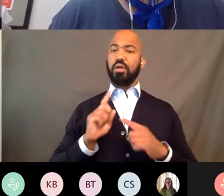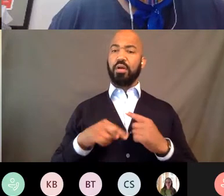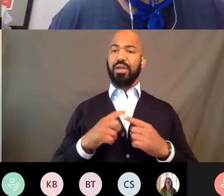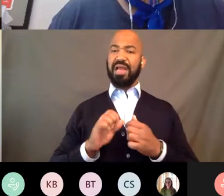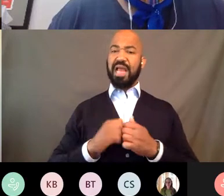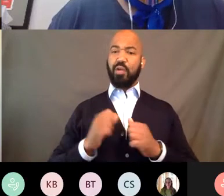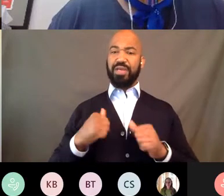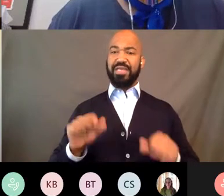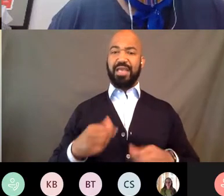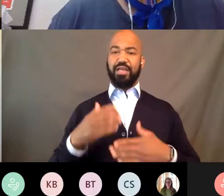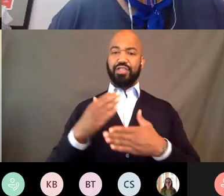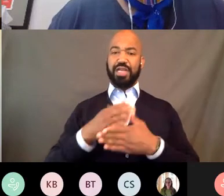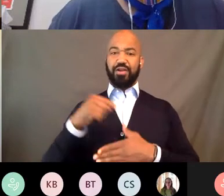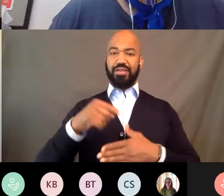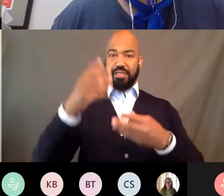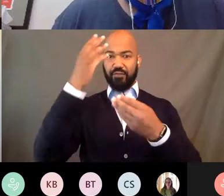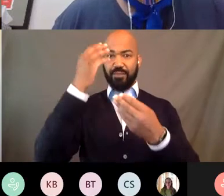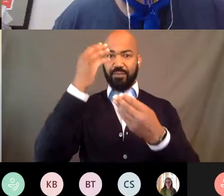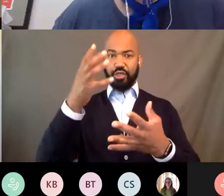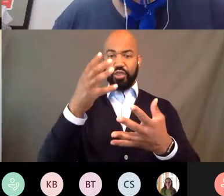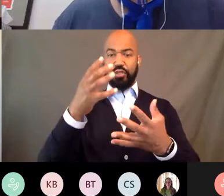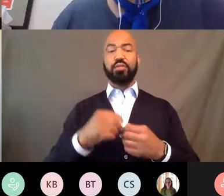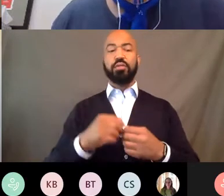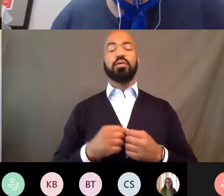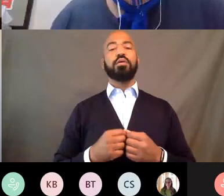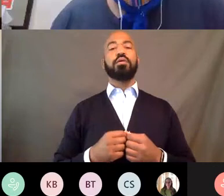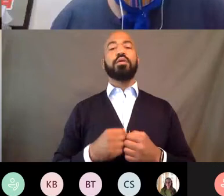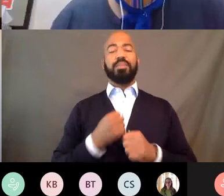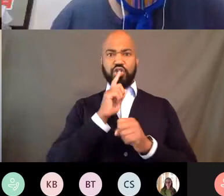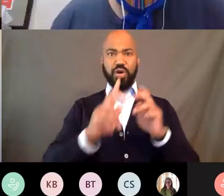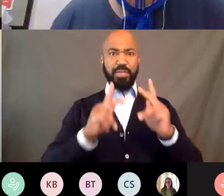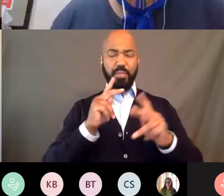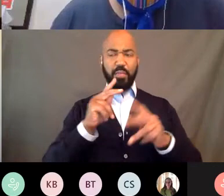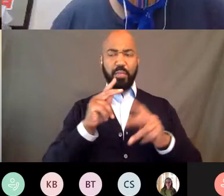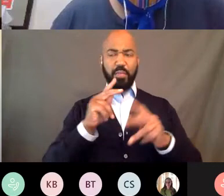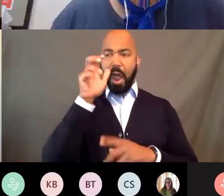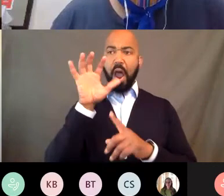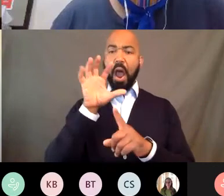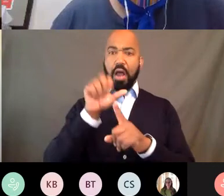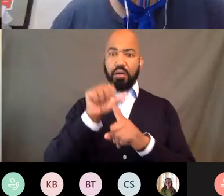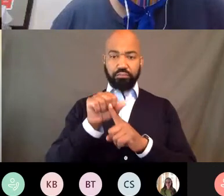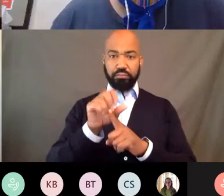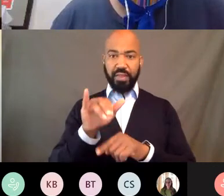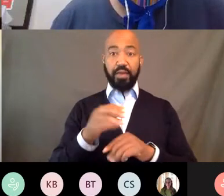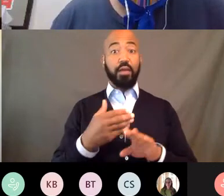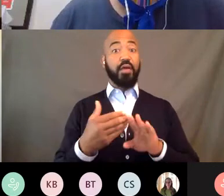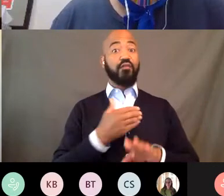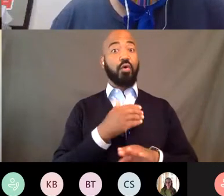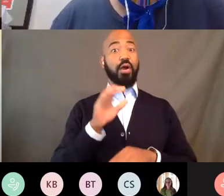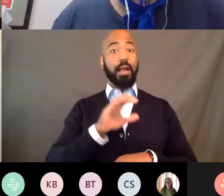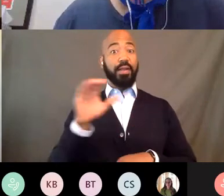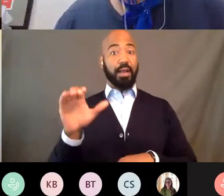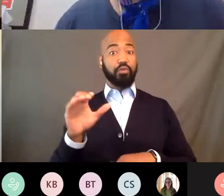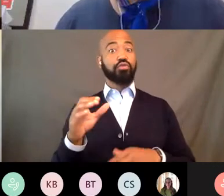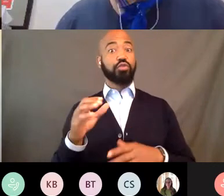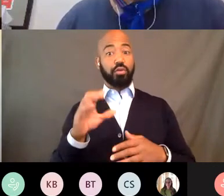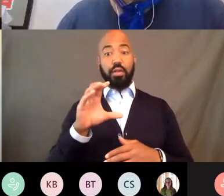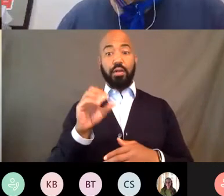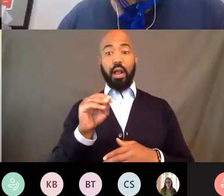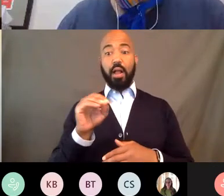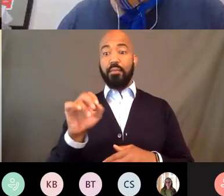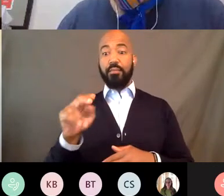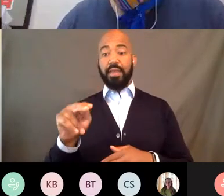up? I think a lot of times, well, actually, I know when things come up before the Common Council, you can always submit comments, and you